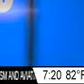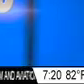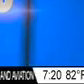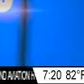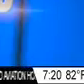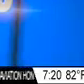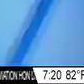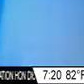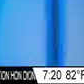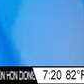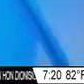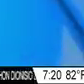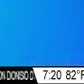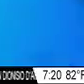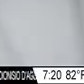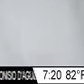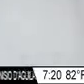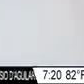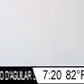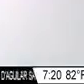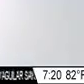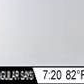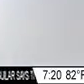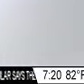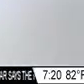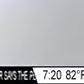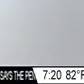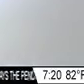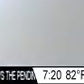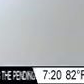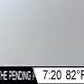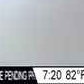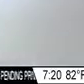Total Sports is brought to you by Fourth Terrace Diagnostic Center.